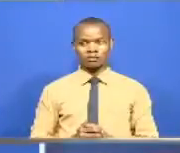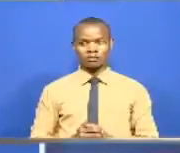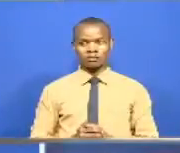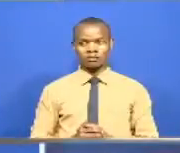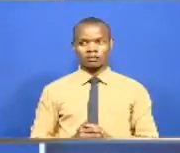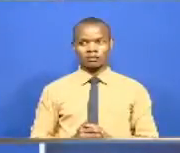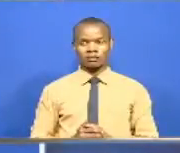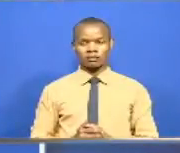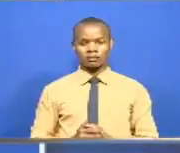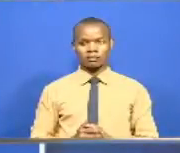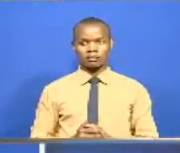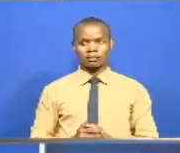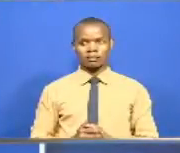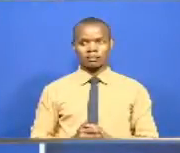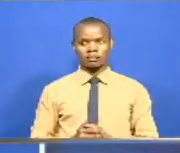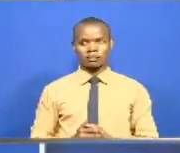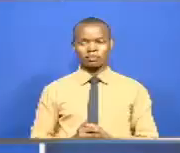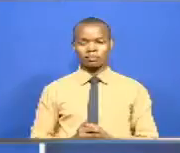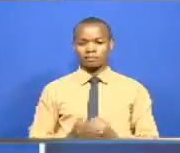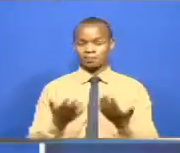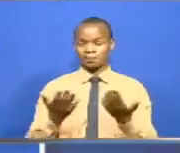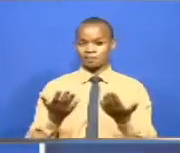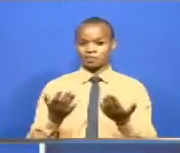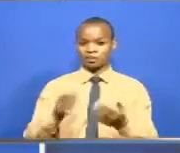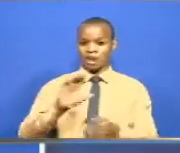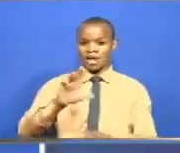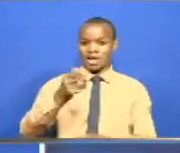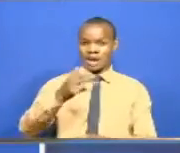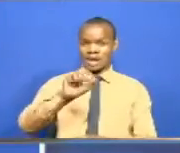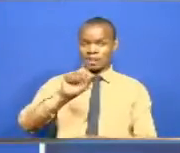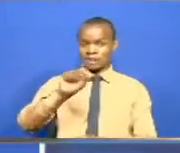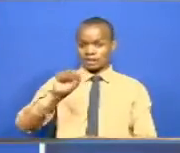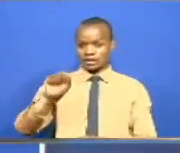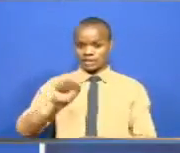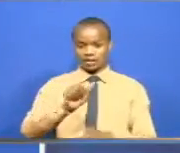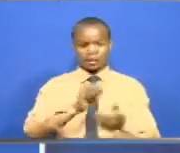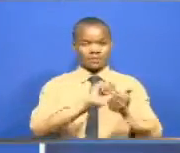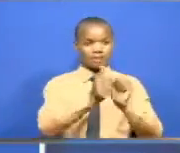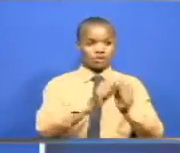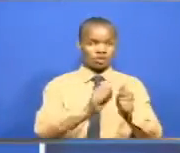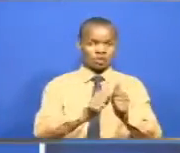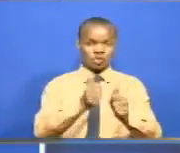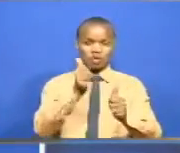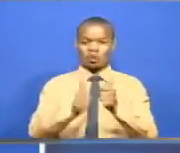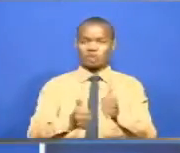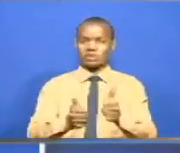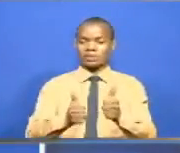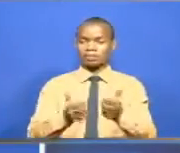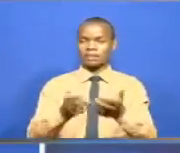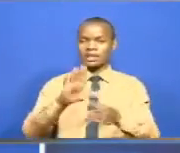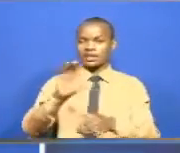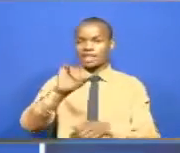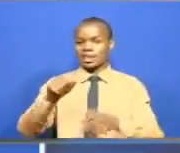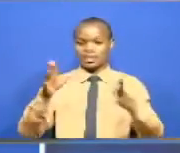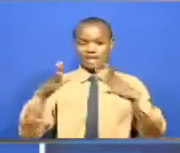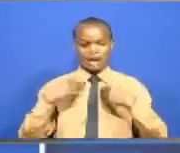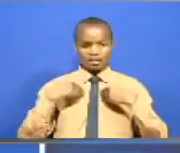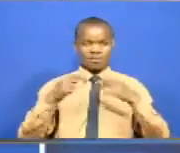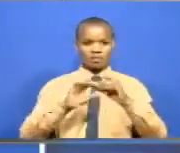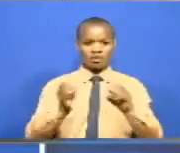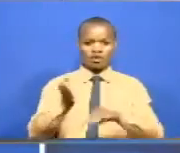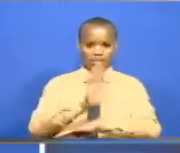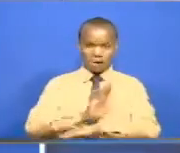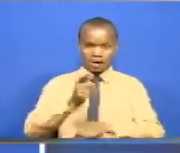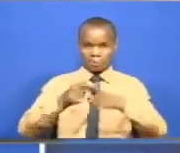It's unfortunate that chess is among the sports that were not allowed to resume, but we have requested the